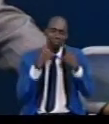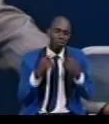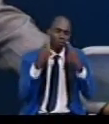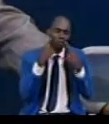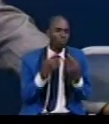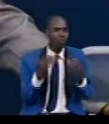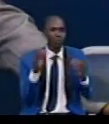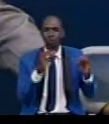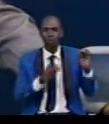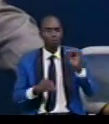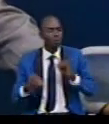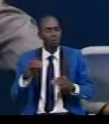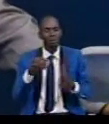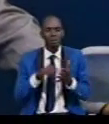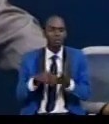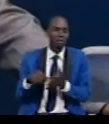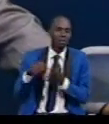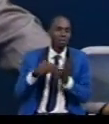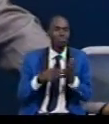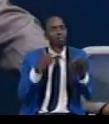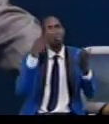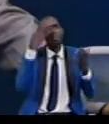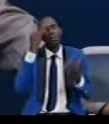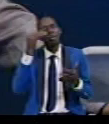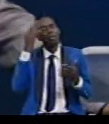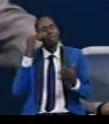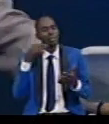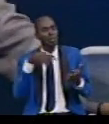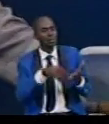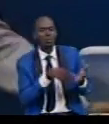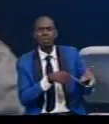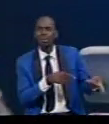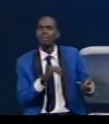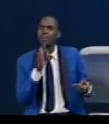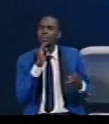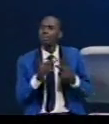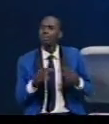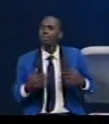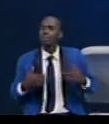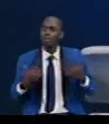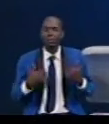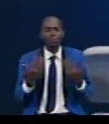oh mine, how can this happen? This one is still young. Jesus